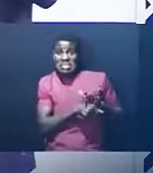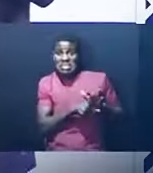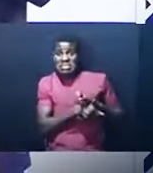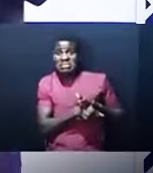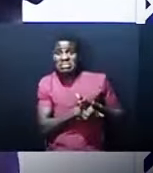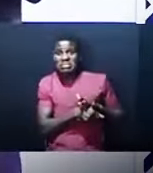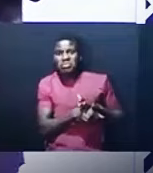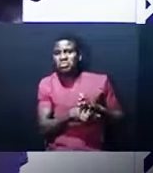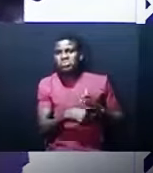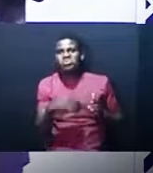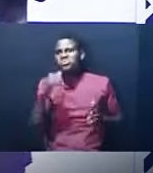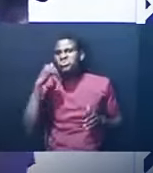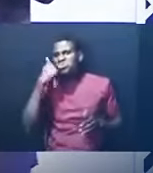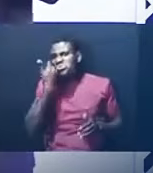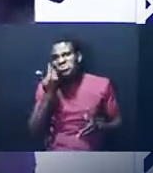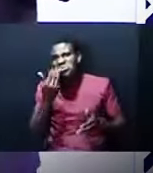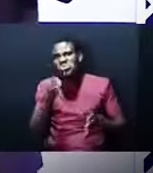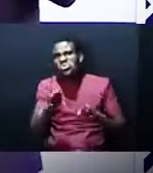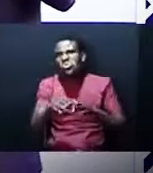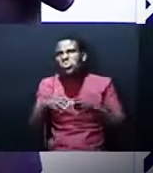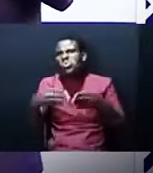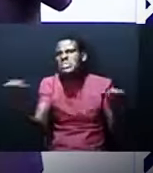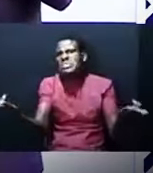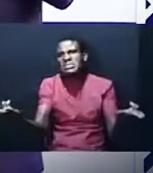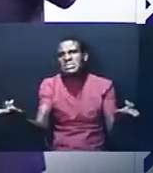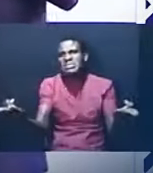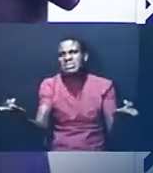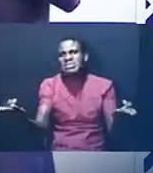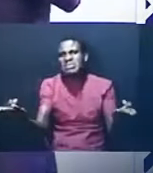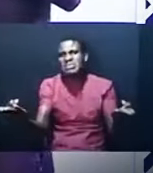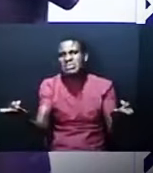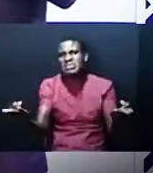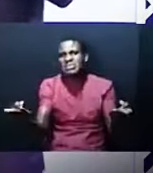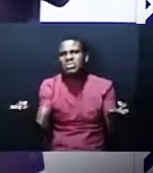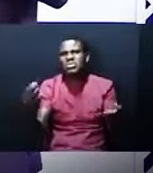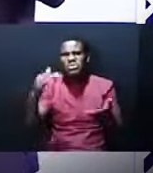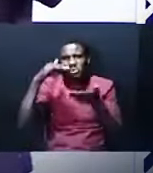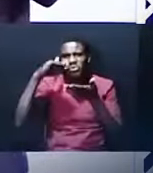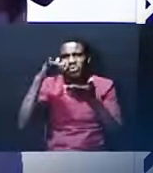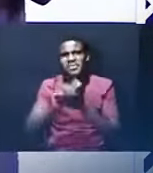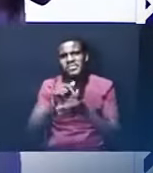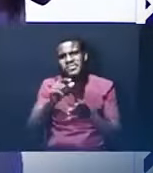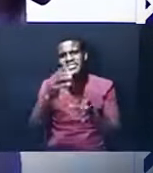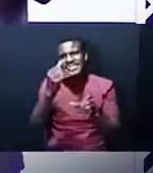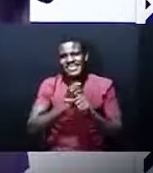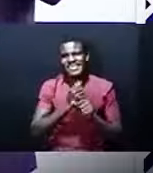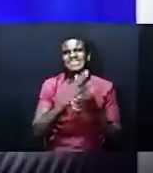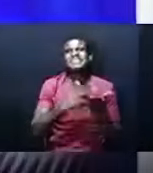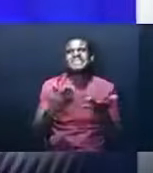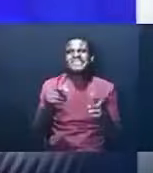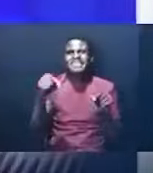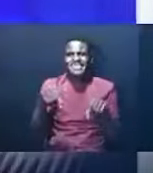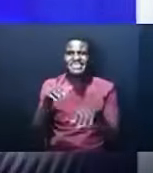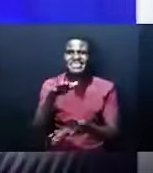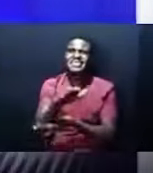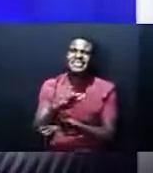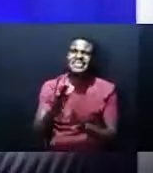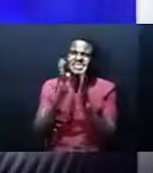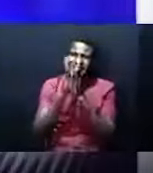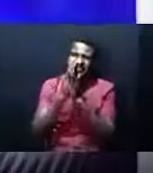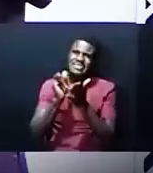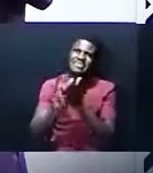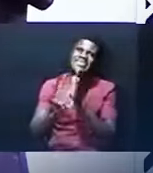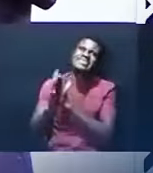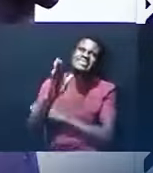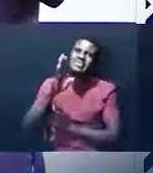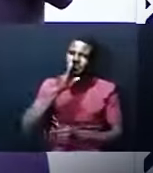concealed is meant to come out. I hope you have received something today. I'm praying that God will be